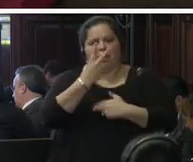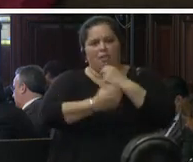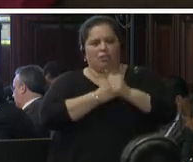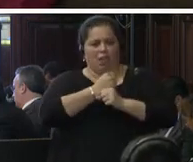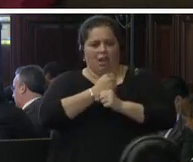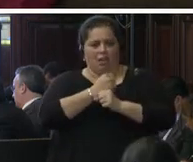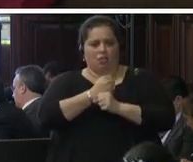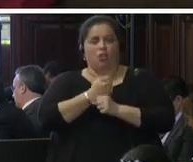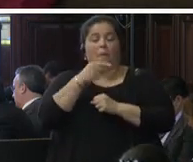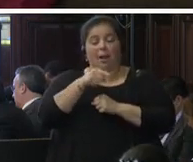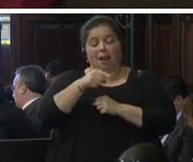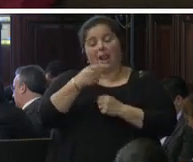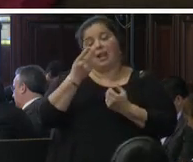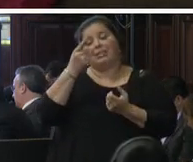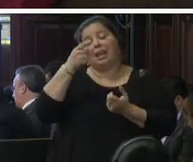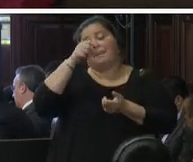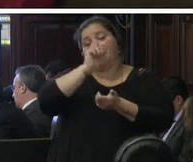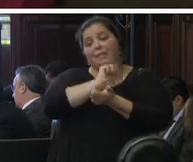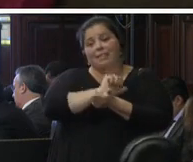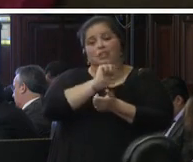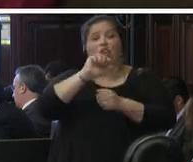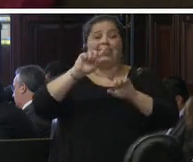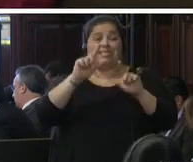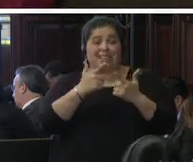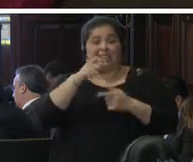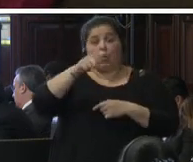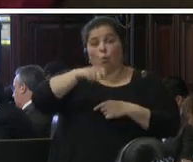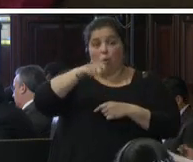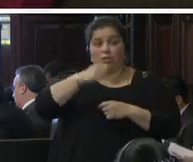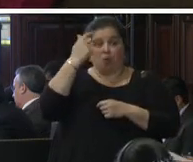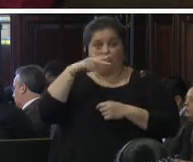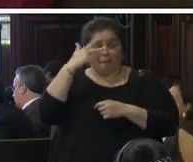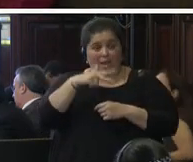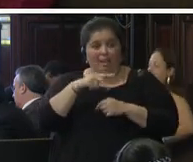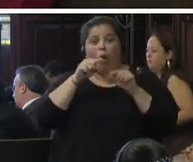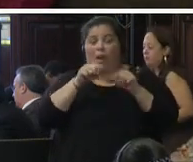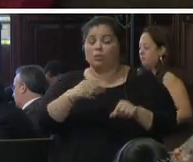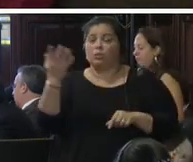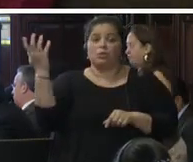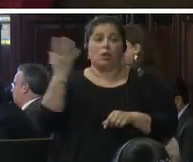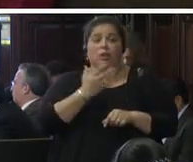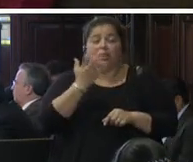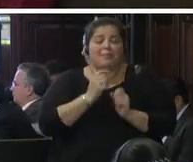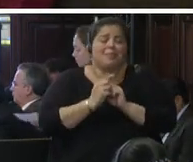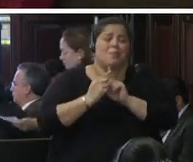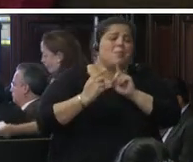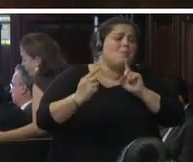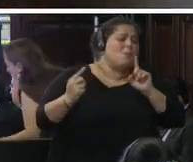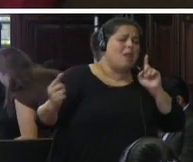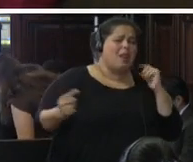detentions in Mexico that is a horrendously long time it's